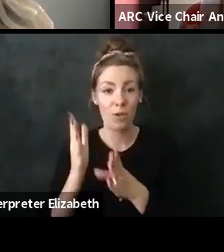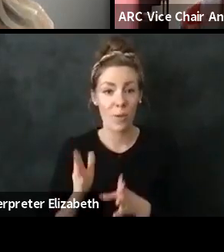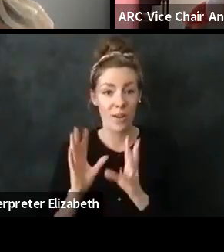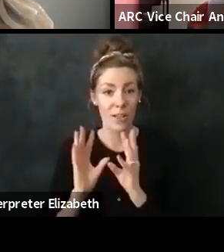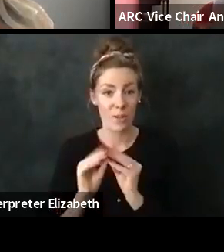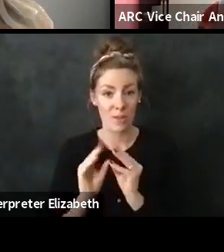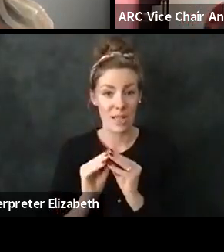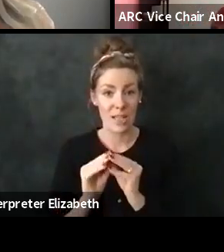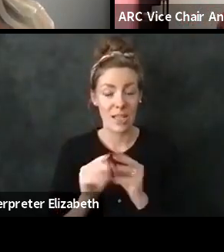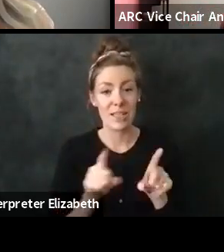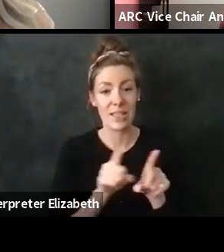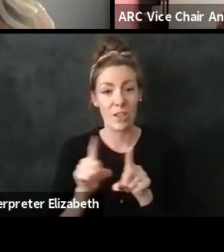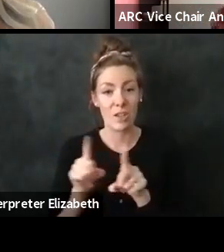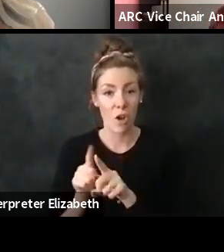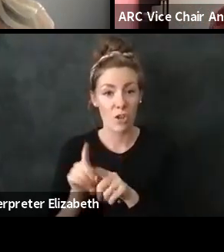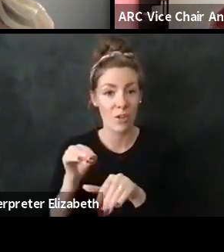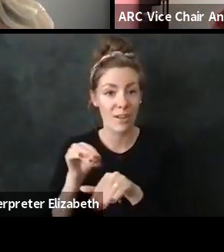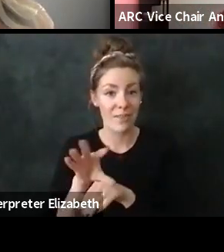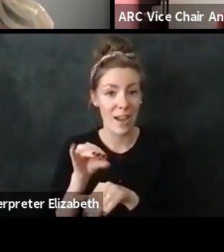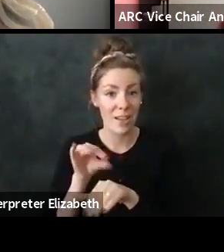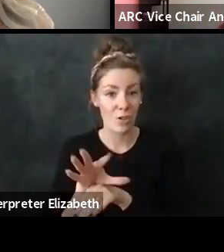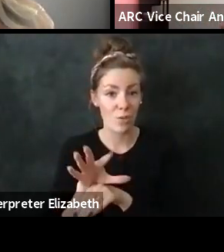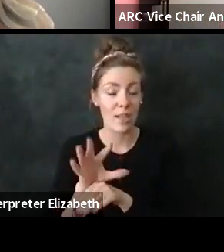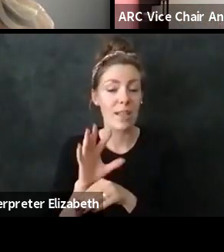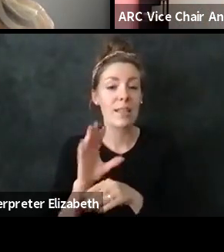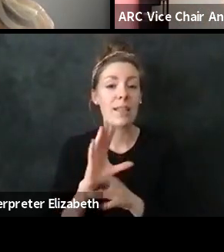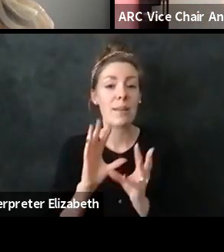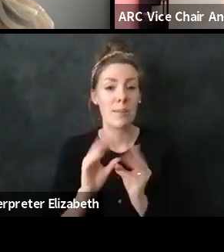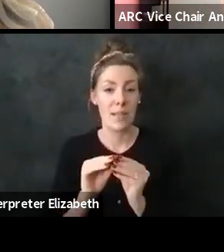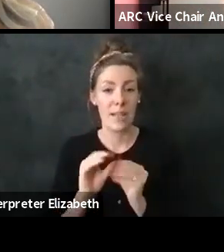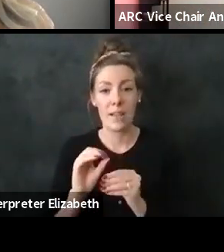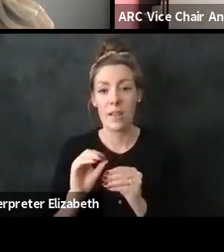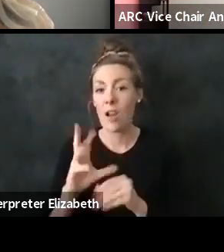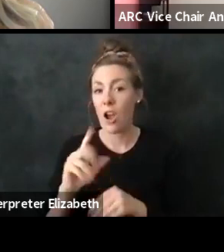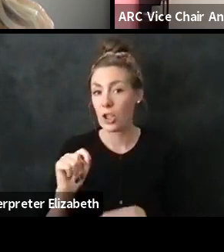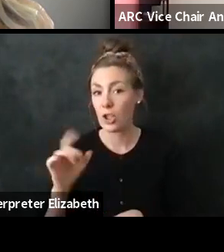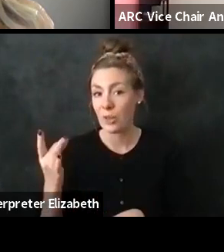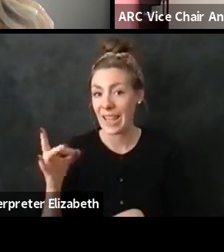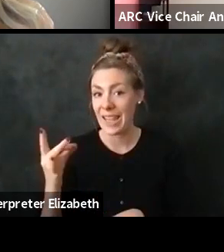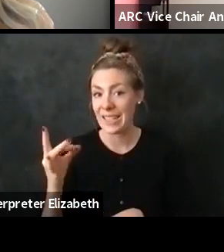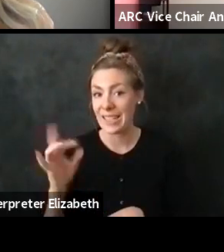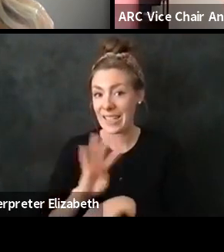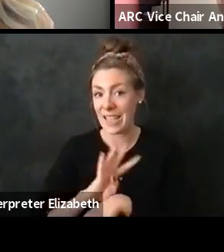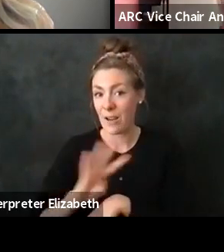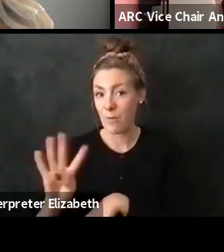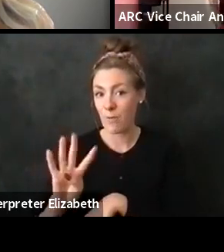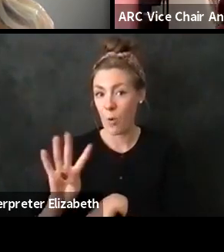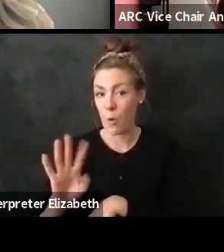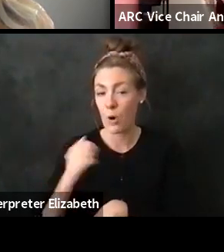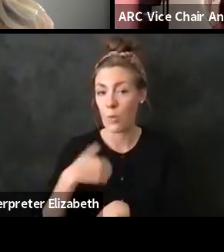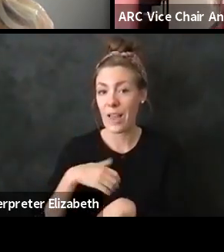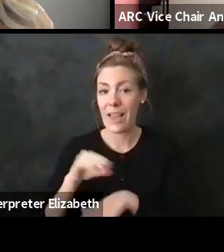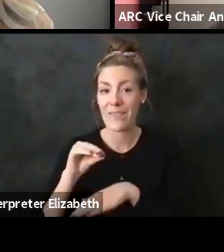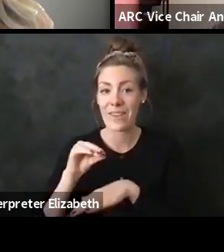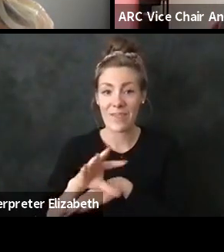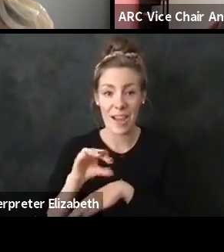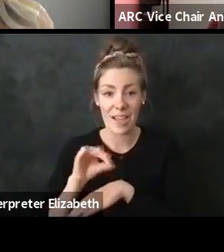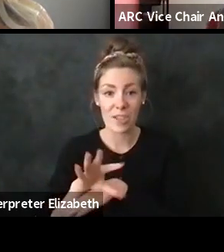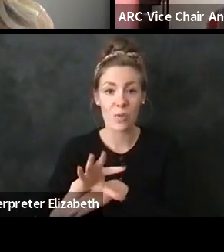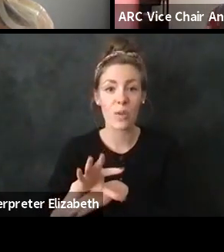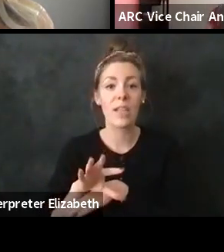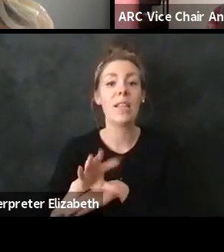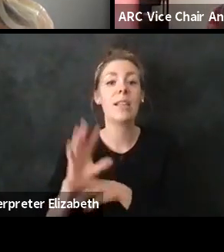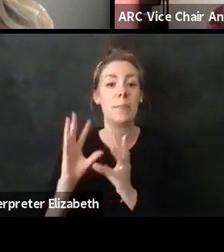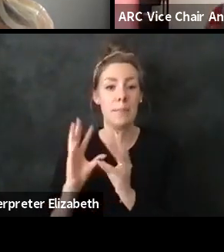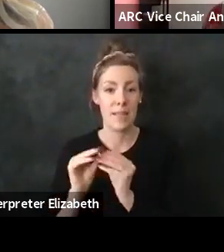an Advisory Redistricting Commission meeting. On October 18th at 4 p.m., there will be an Advisory Redistricting Commission